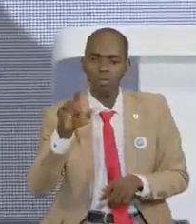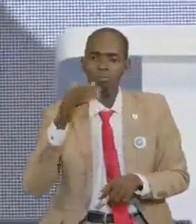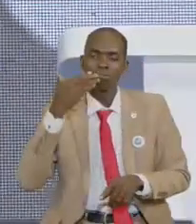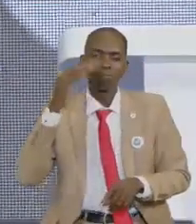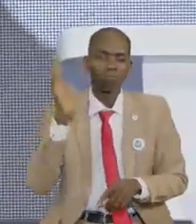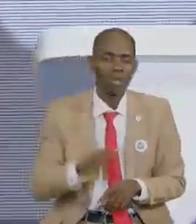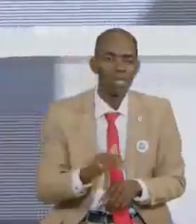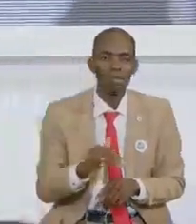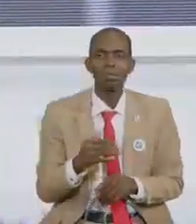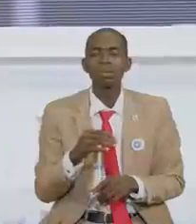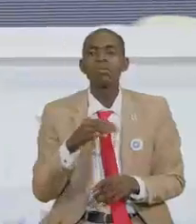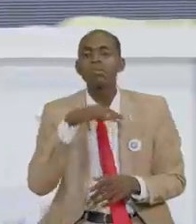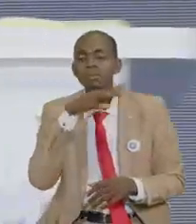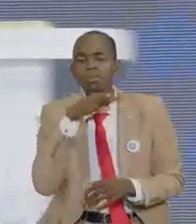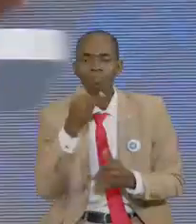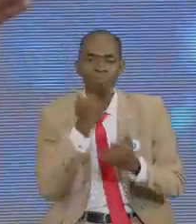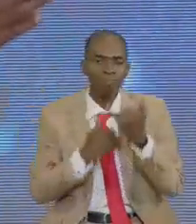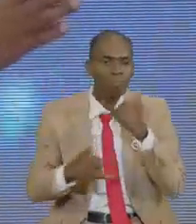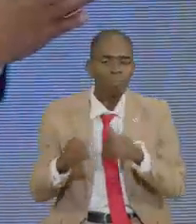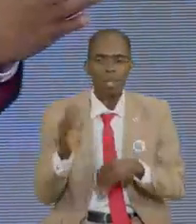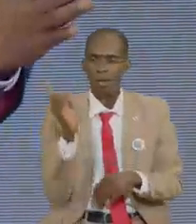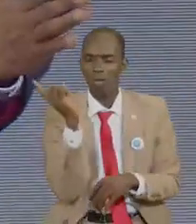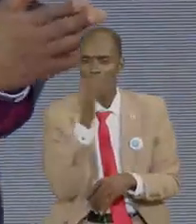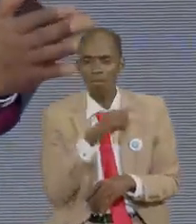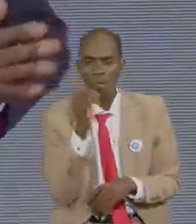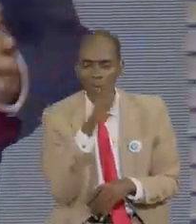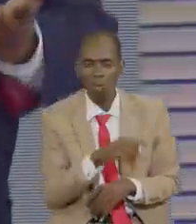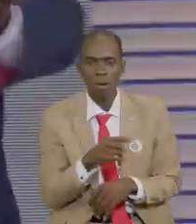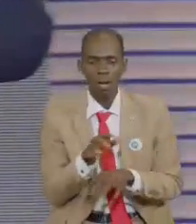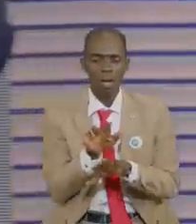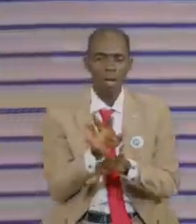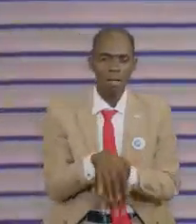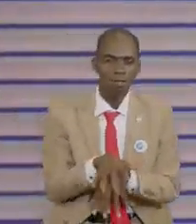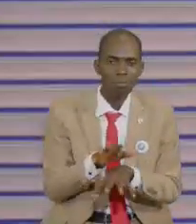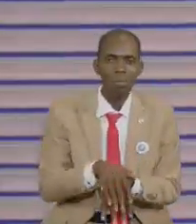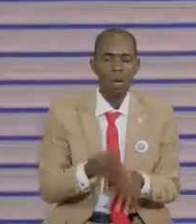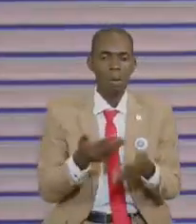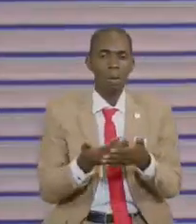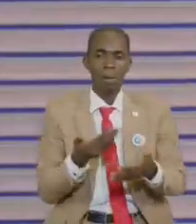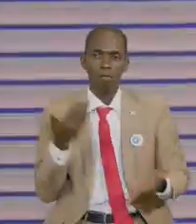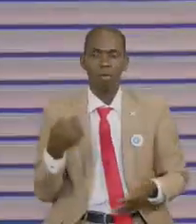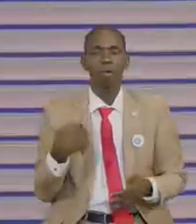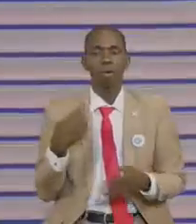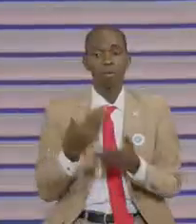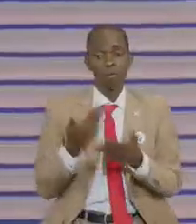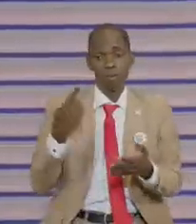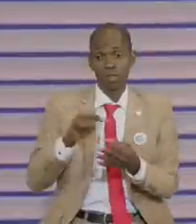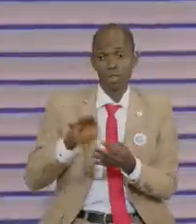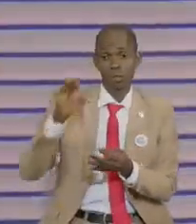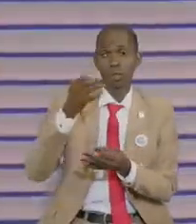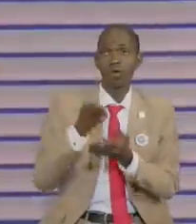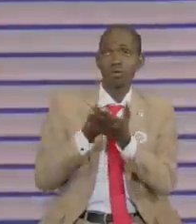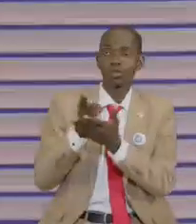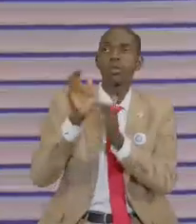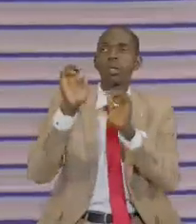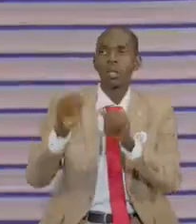error, out of falsehood, out of hypocrisy, before the Spirit of truth can dwell